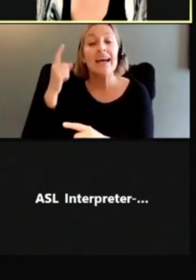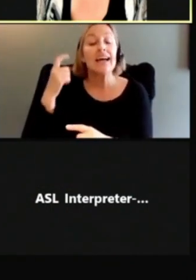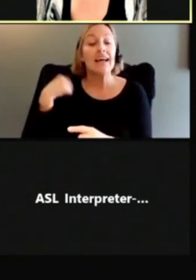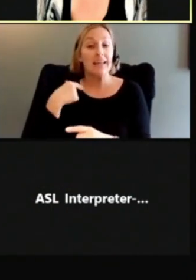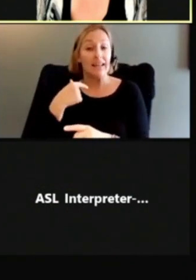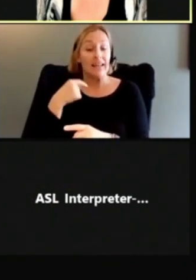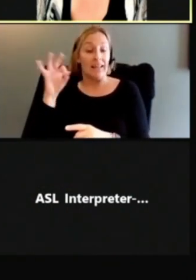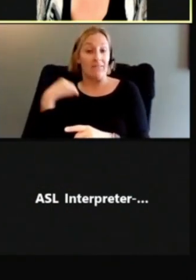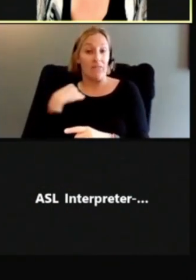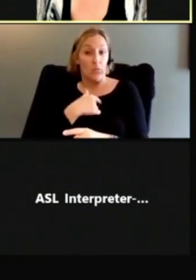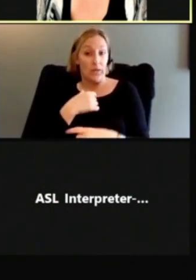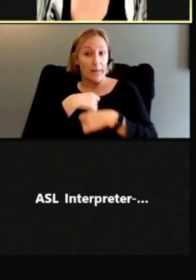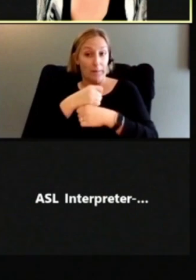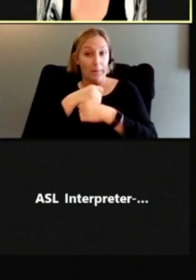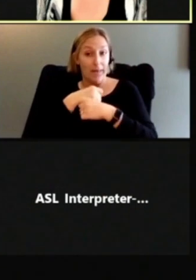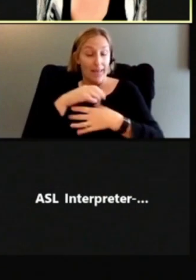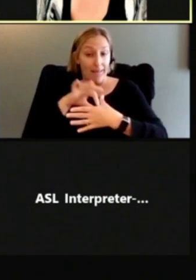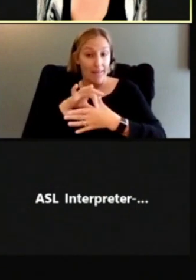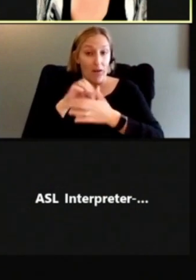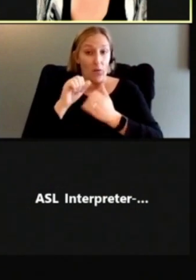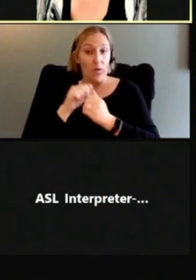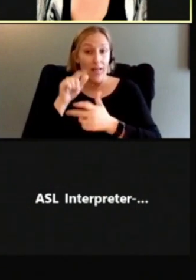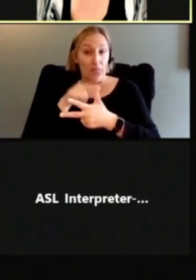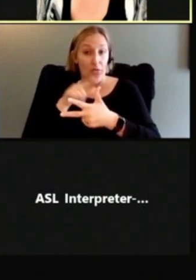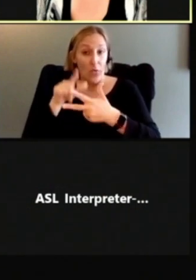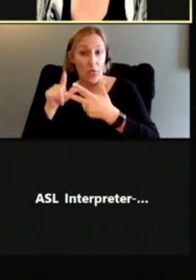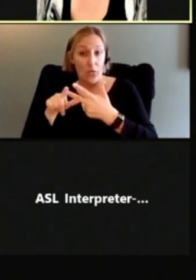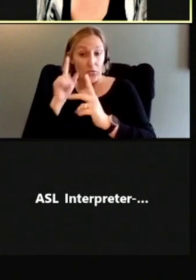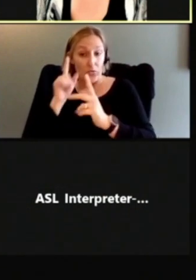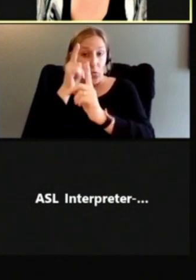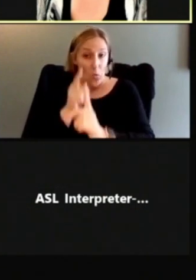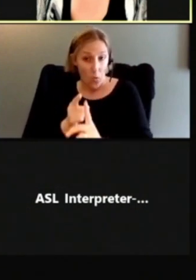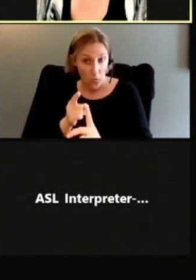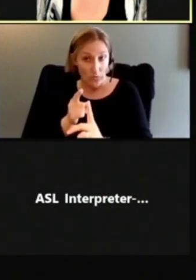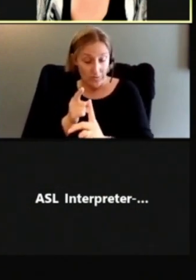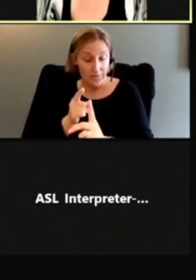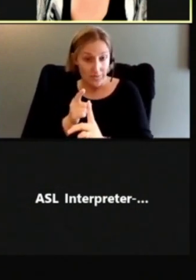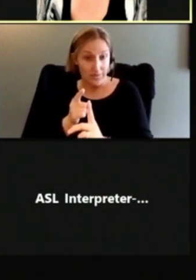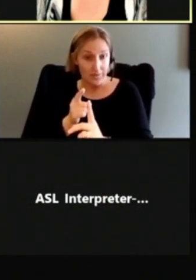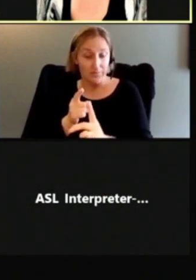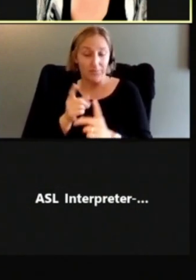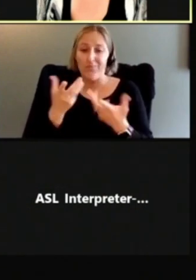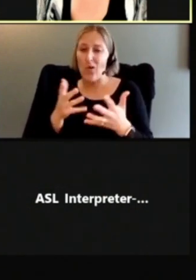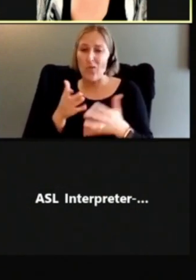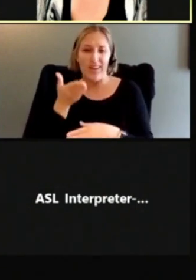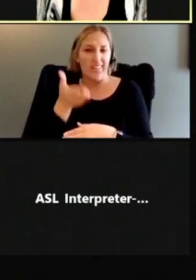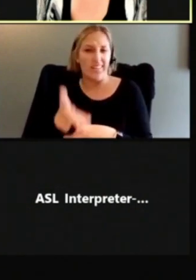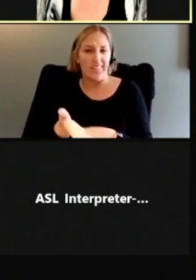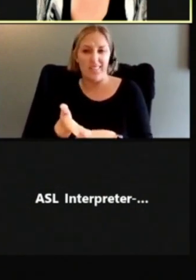these goals in mind, right from the onset, you're already halfway there.